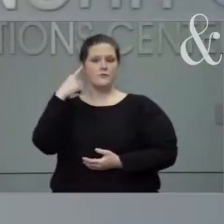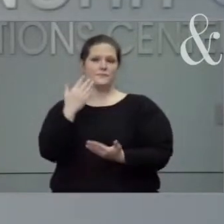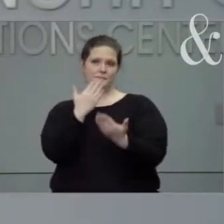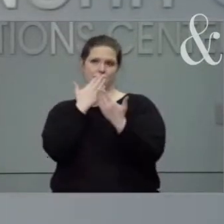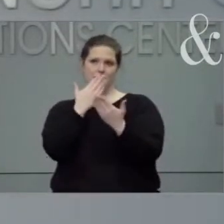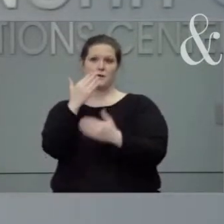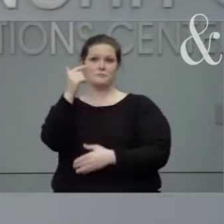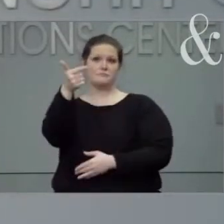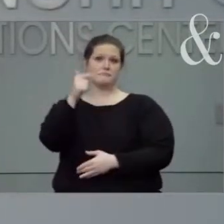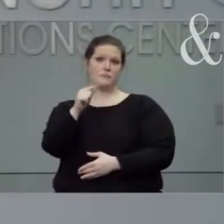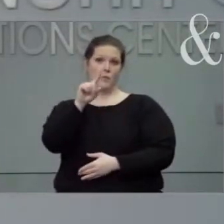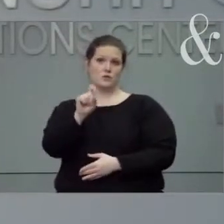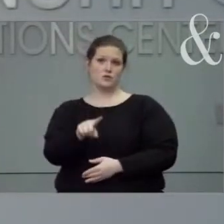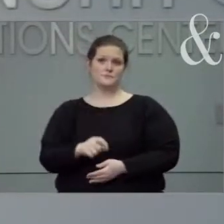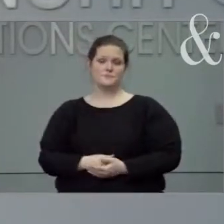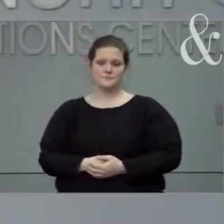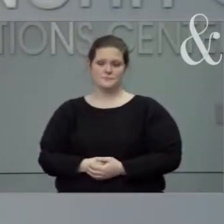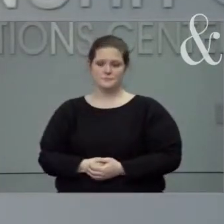Next question.